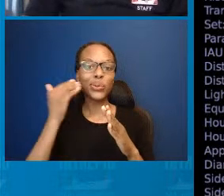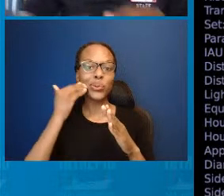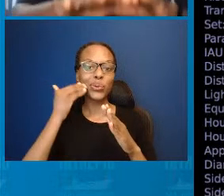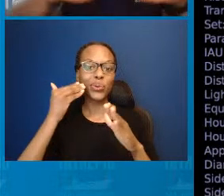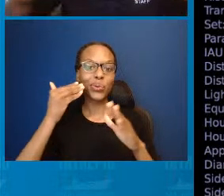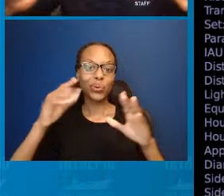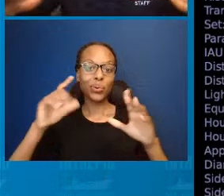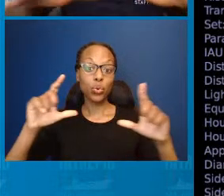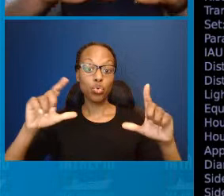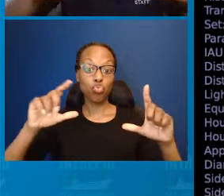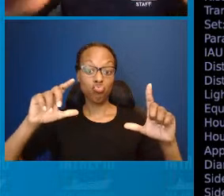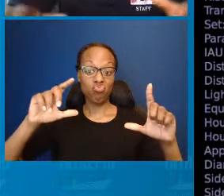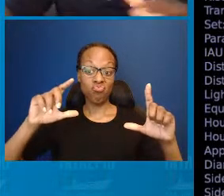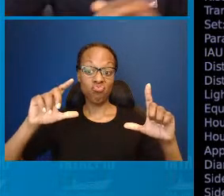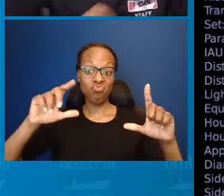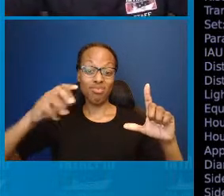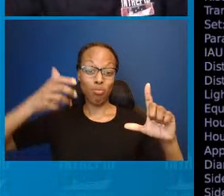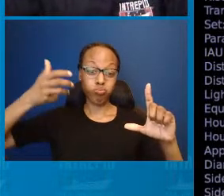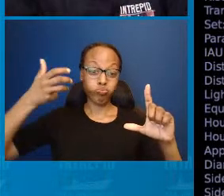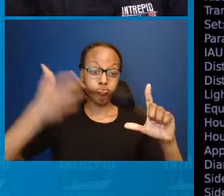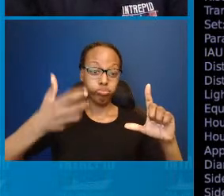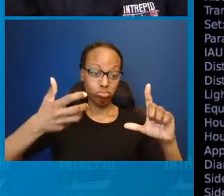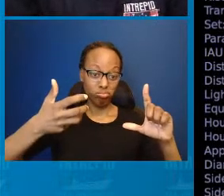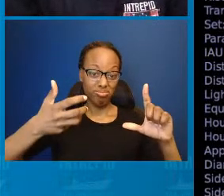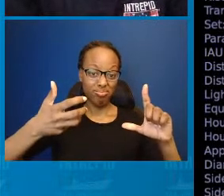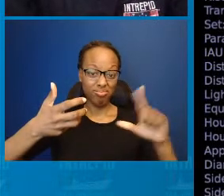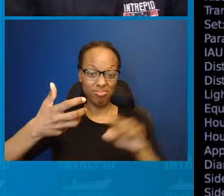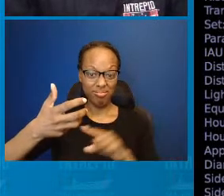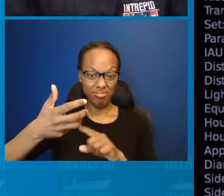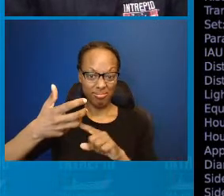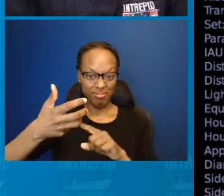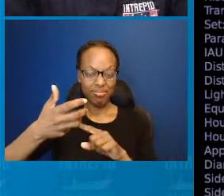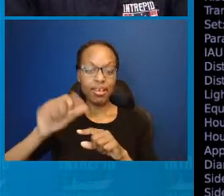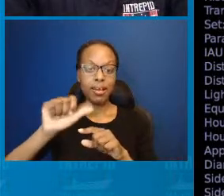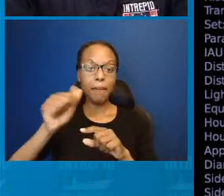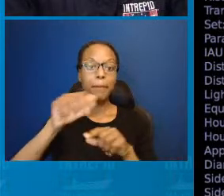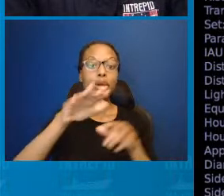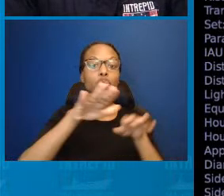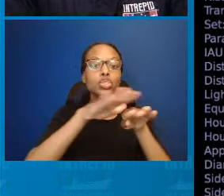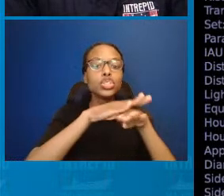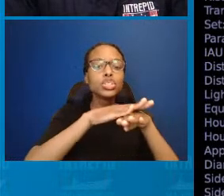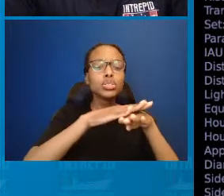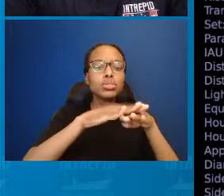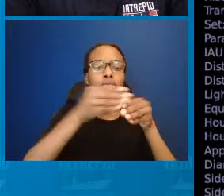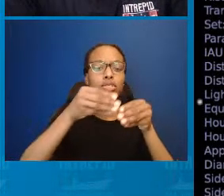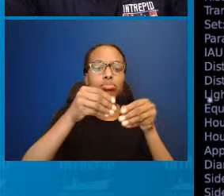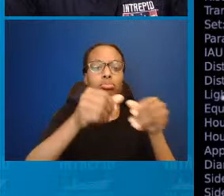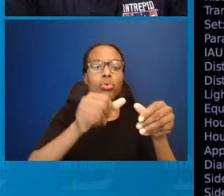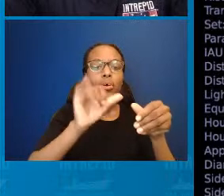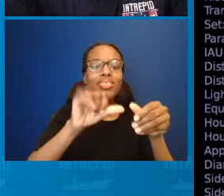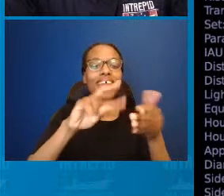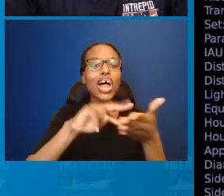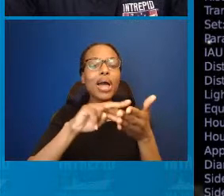things show like kind of like smoother, younger areas of the moon, all right? So we can see the moon